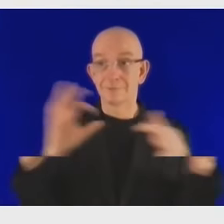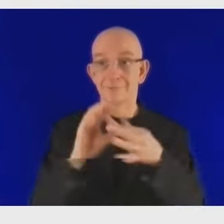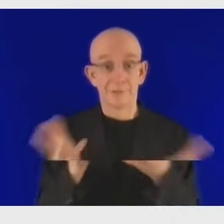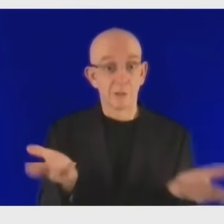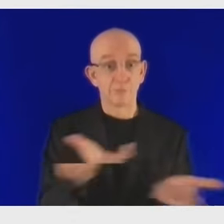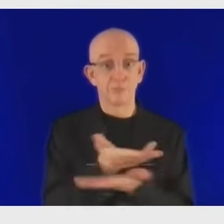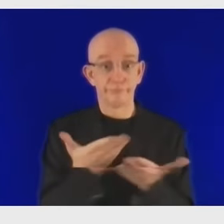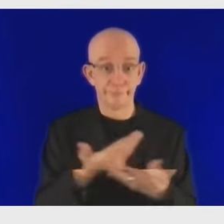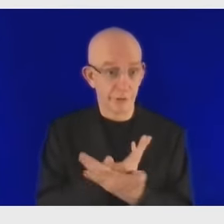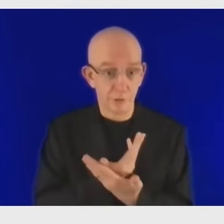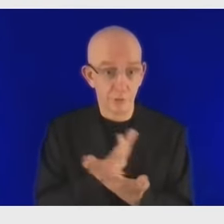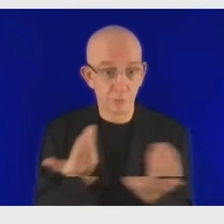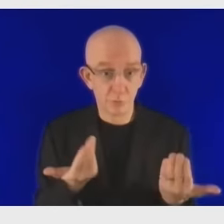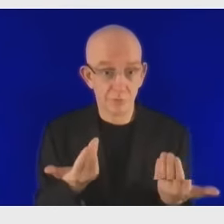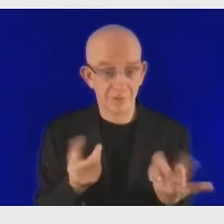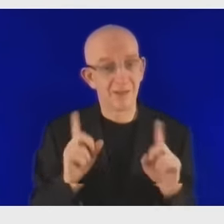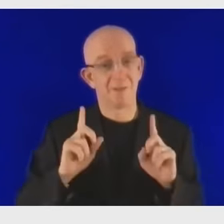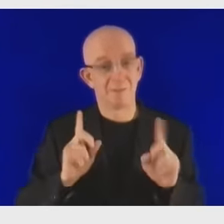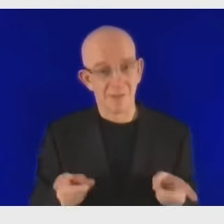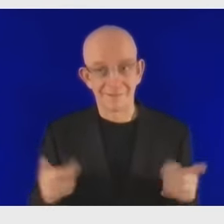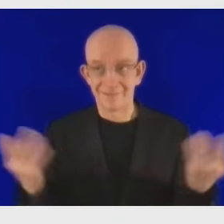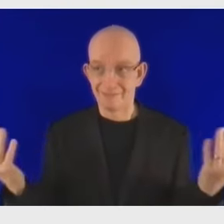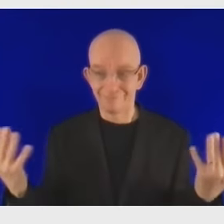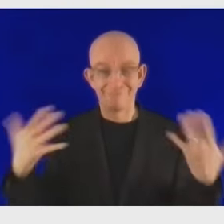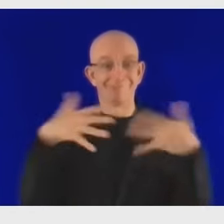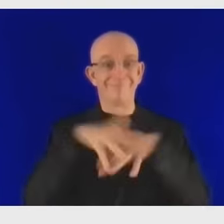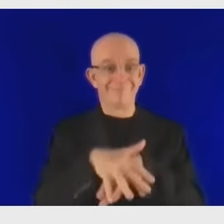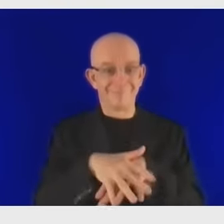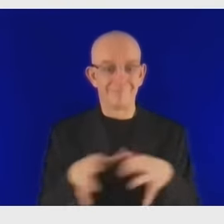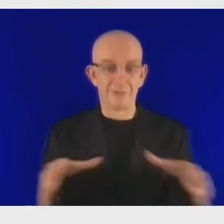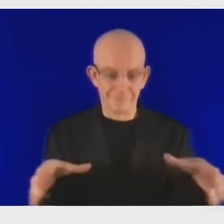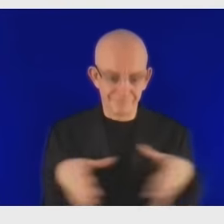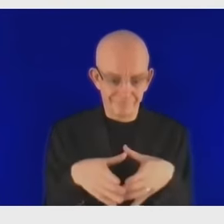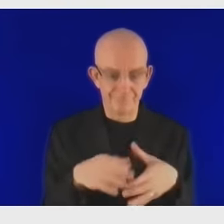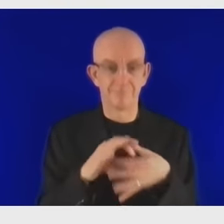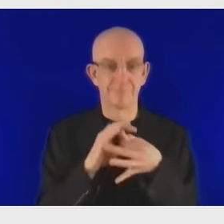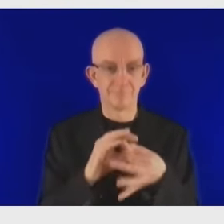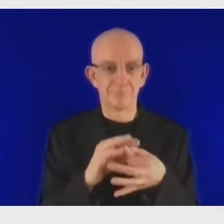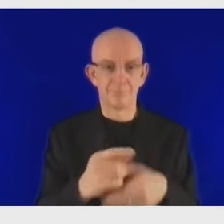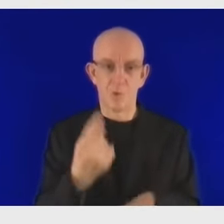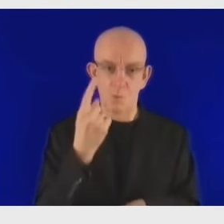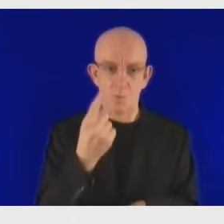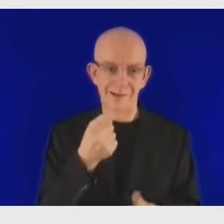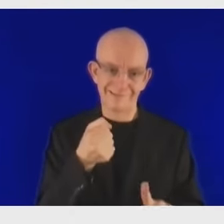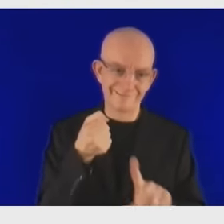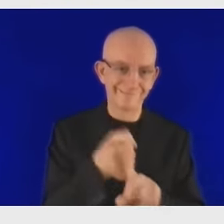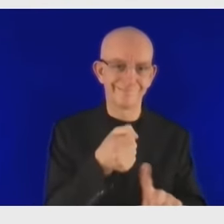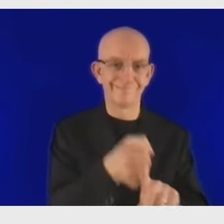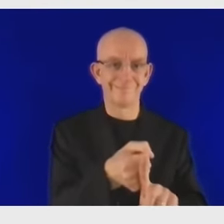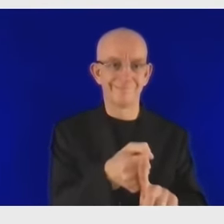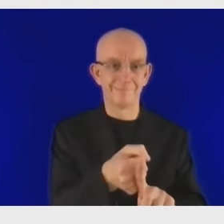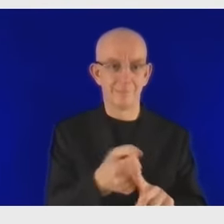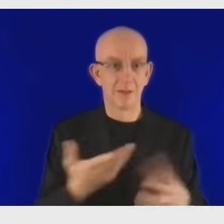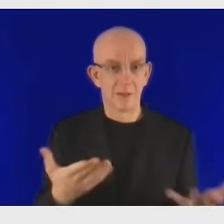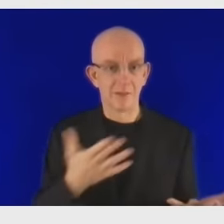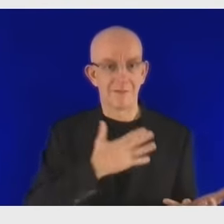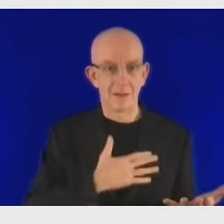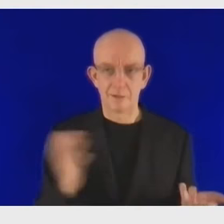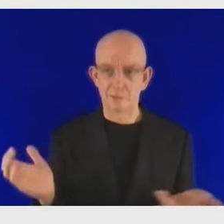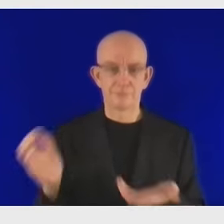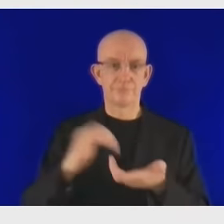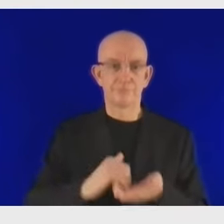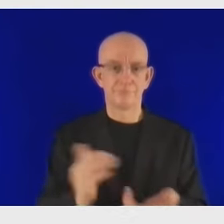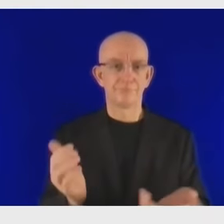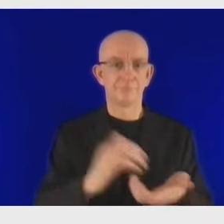for climate justice. We must enable small islands and developing countries to have more access to international